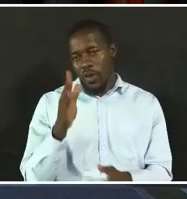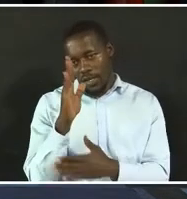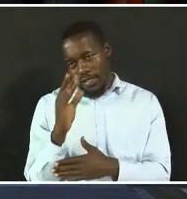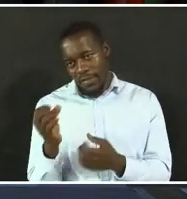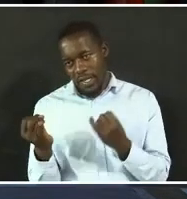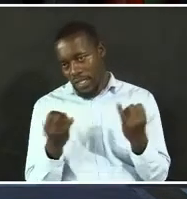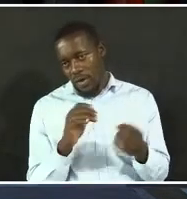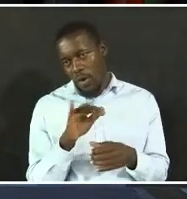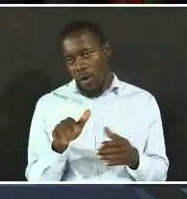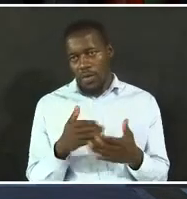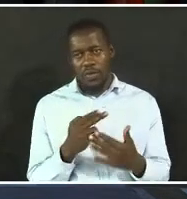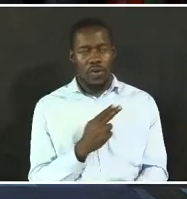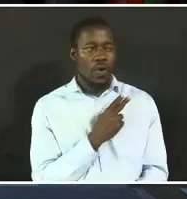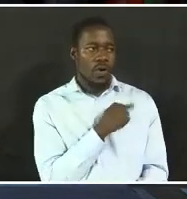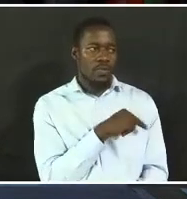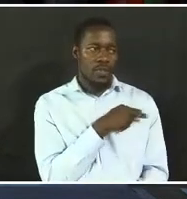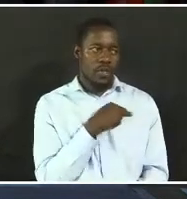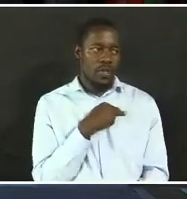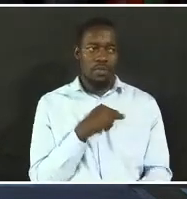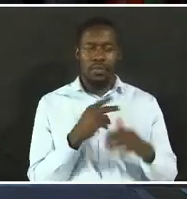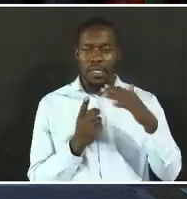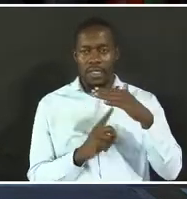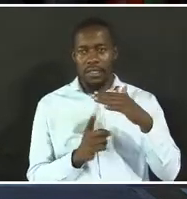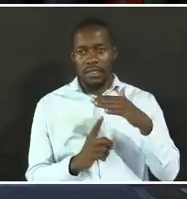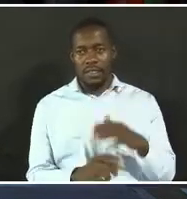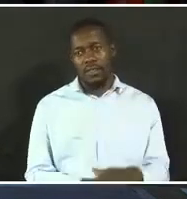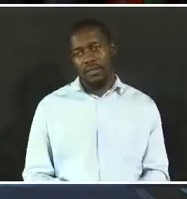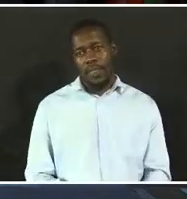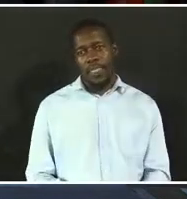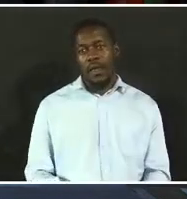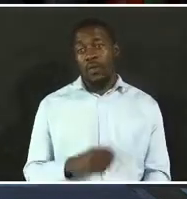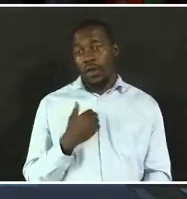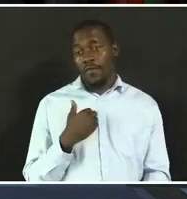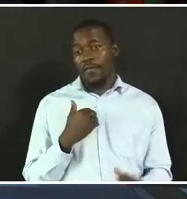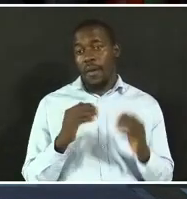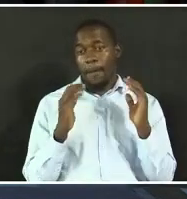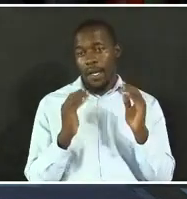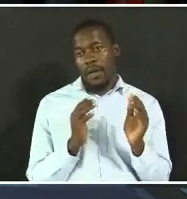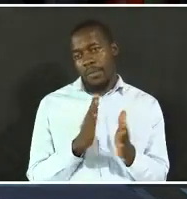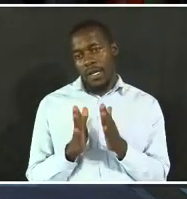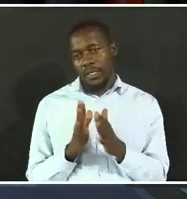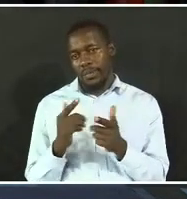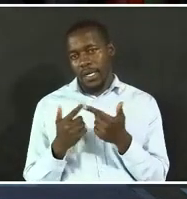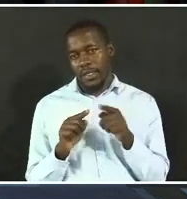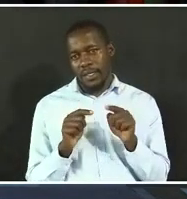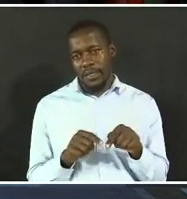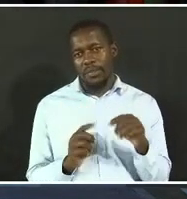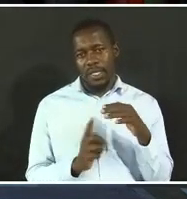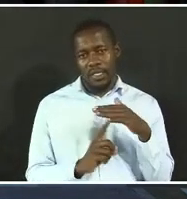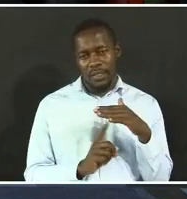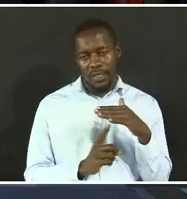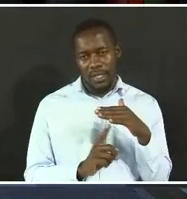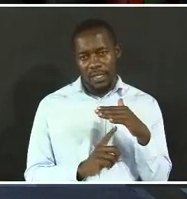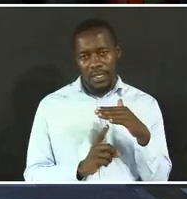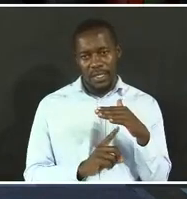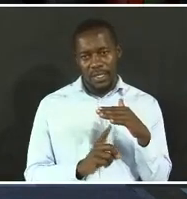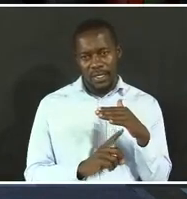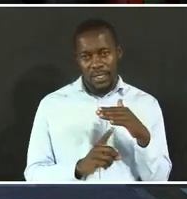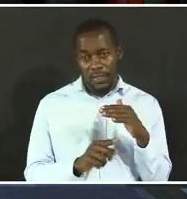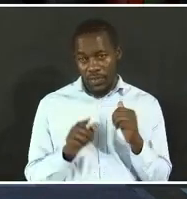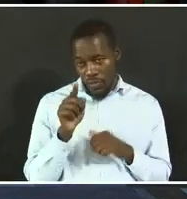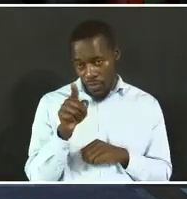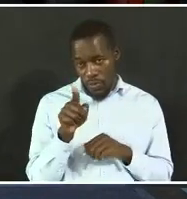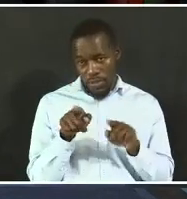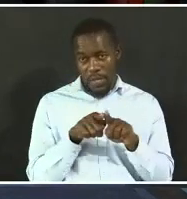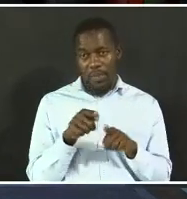Mm. While we are thinking of all the other big plans we have, hospital chaplaincy ministry is us